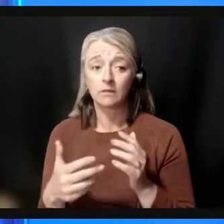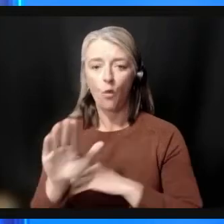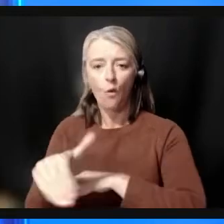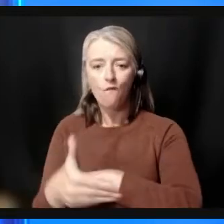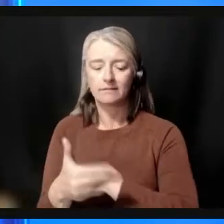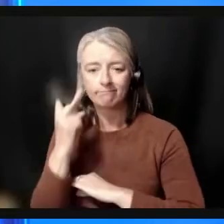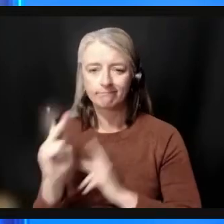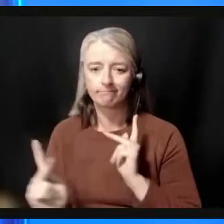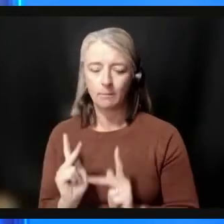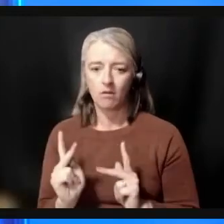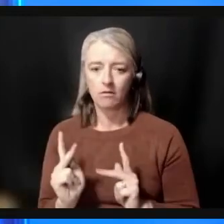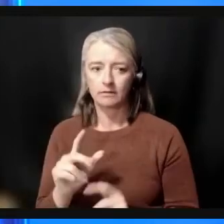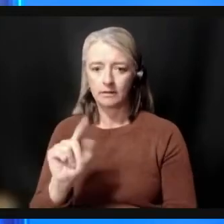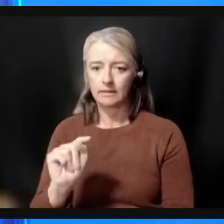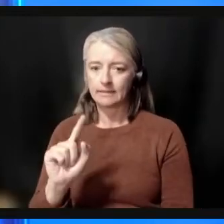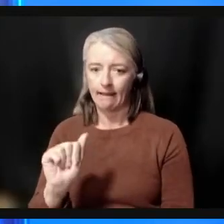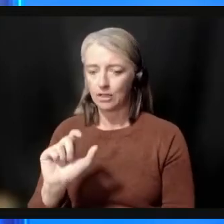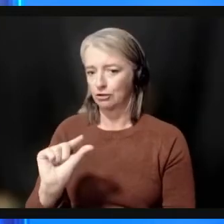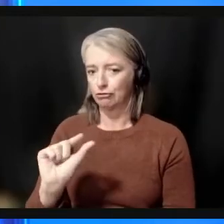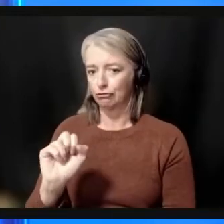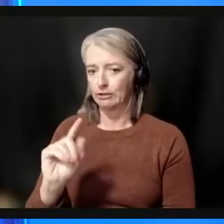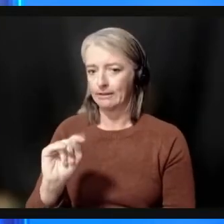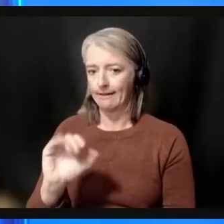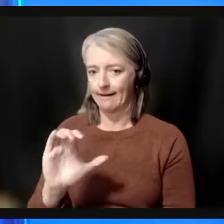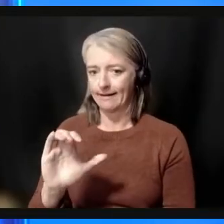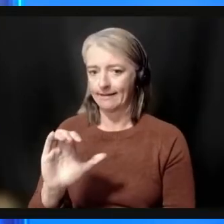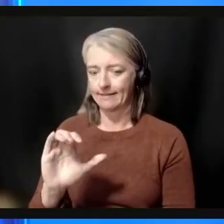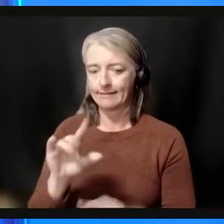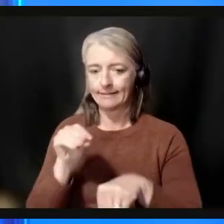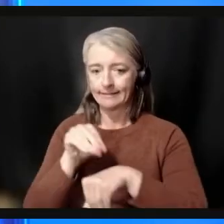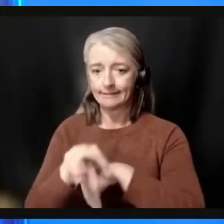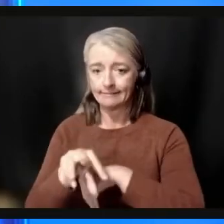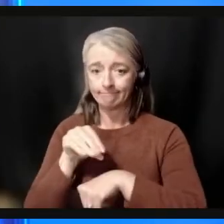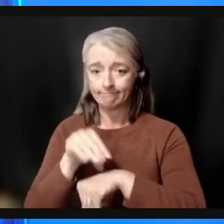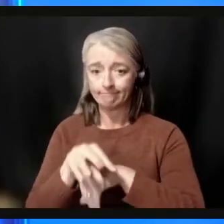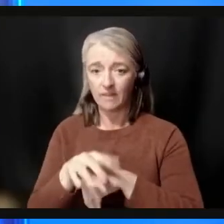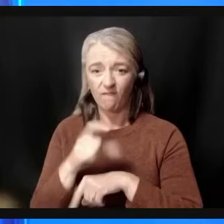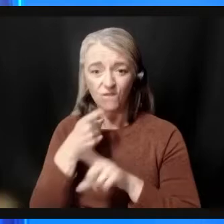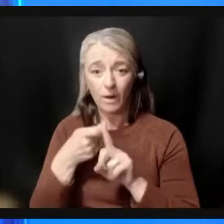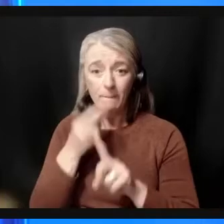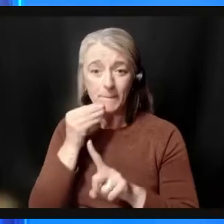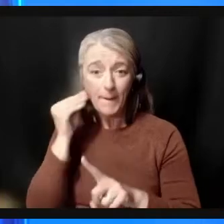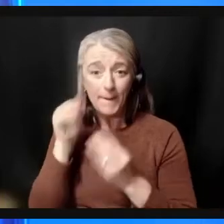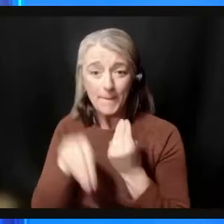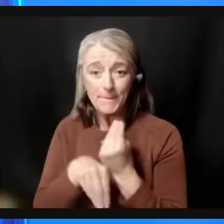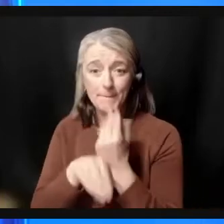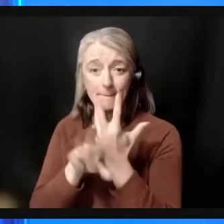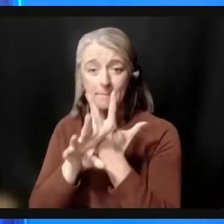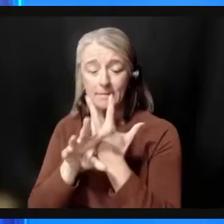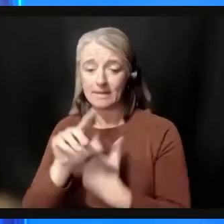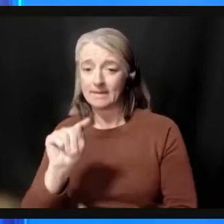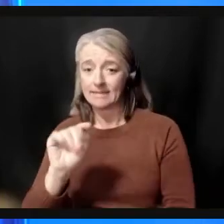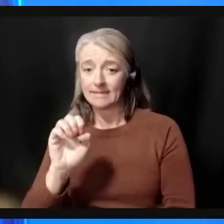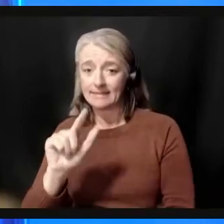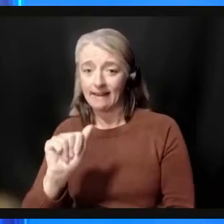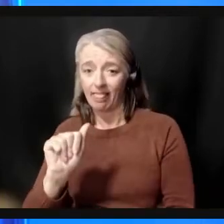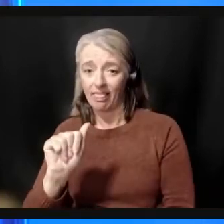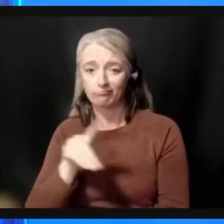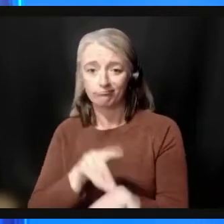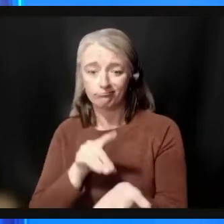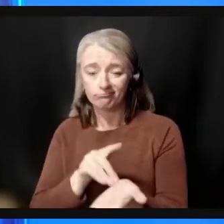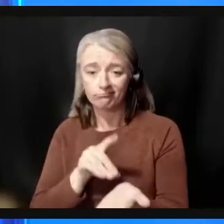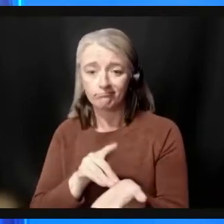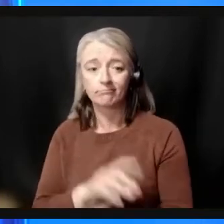had access to genetic counseling right from their home on their computers. And we also saw the genetic